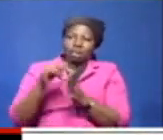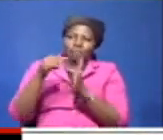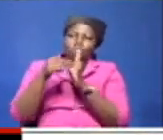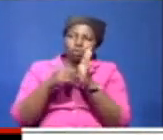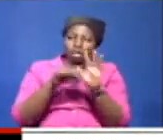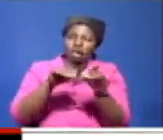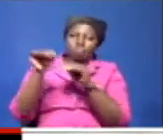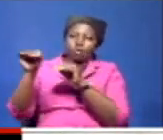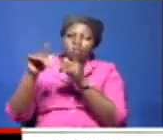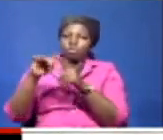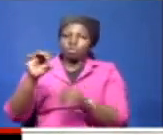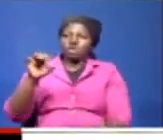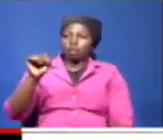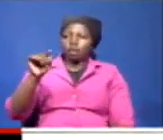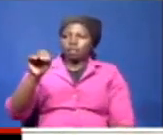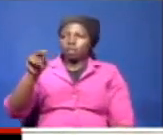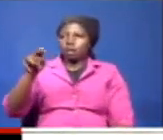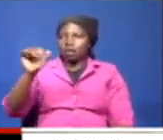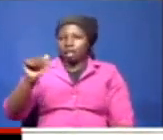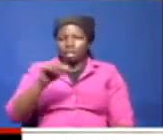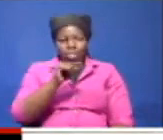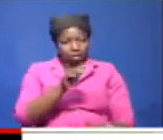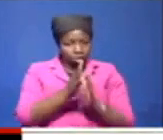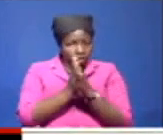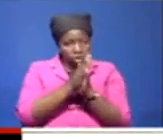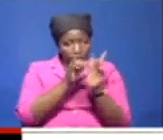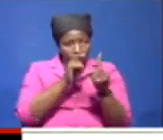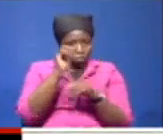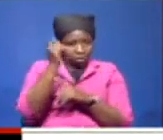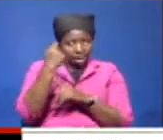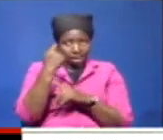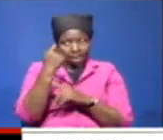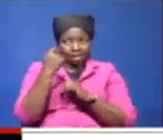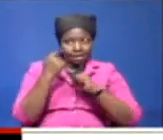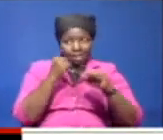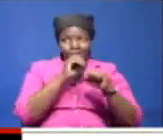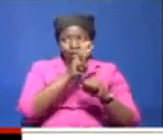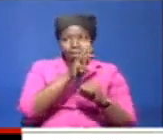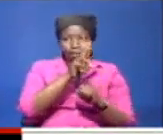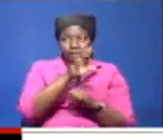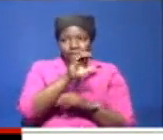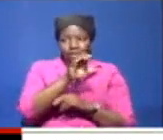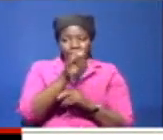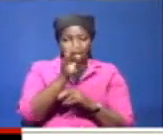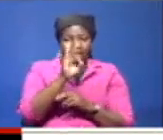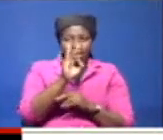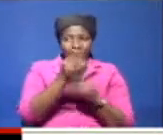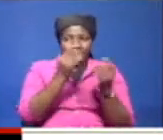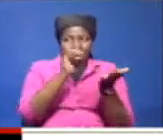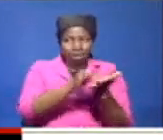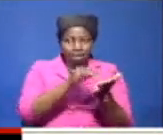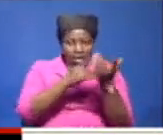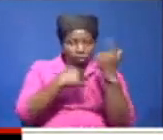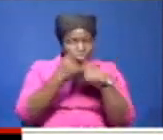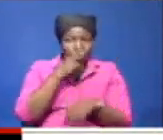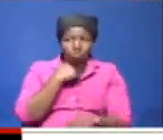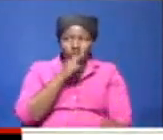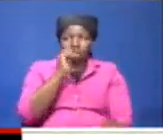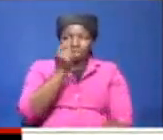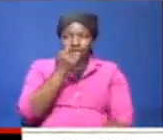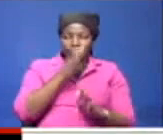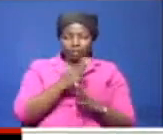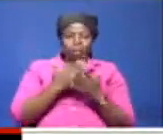is the story now from the Kenyan side. WRC3, again, won by a Kenyan. Last year it was Onka Rai. This